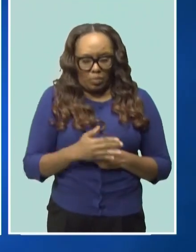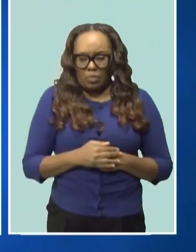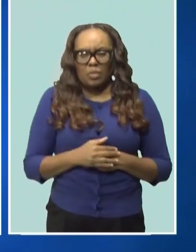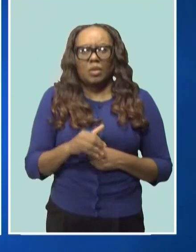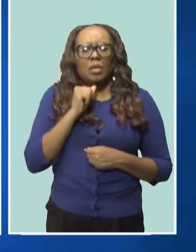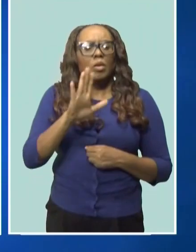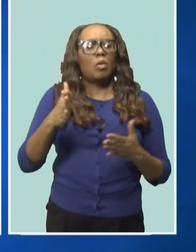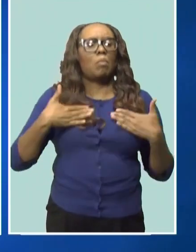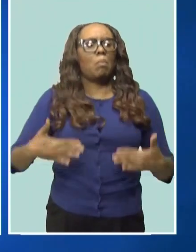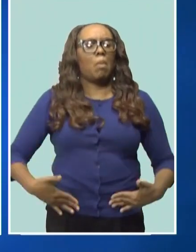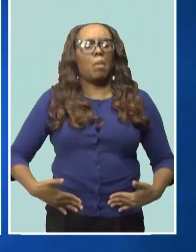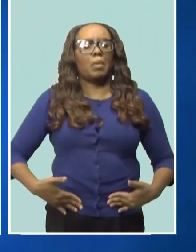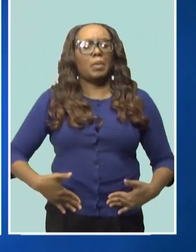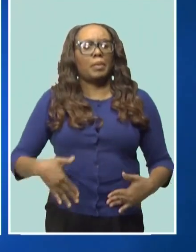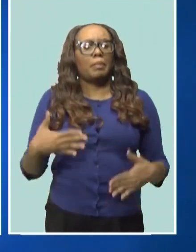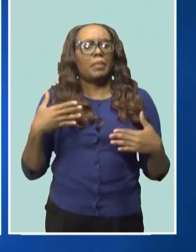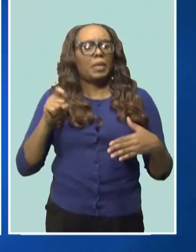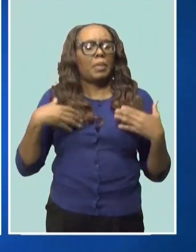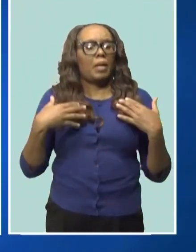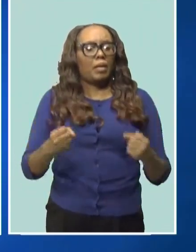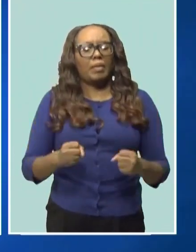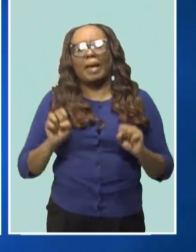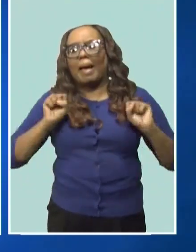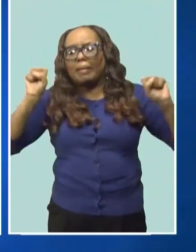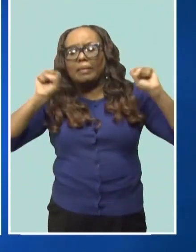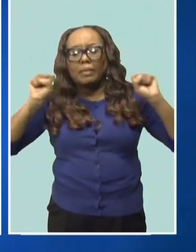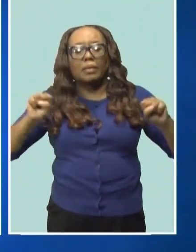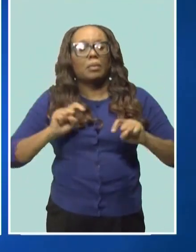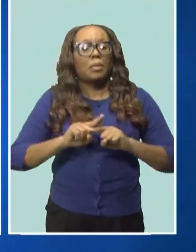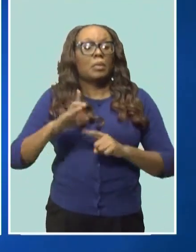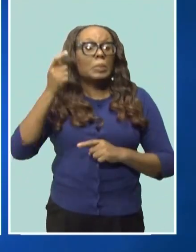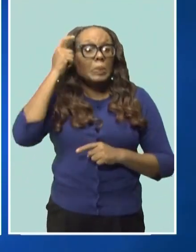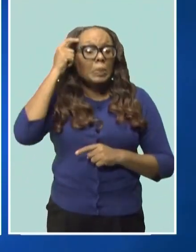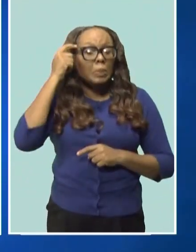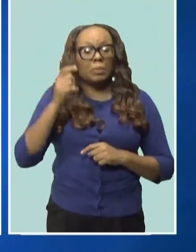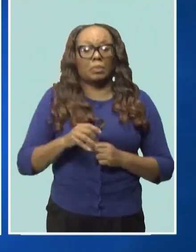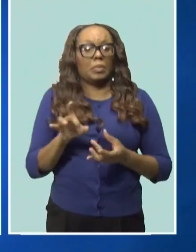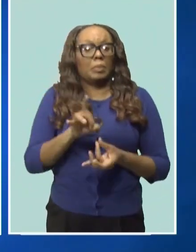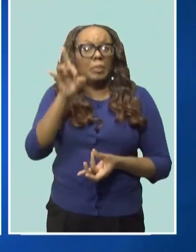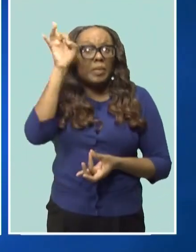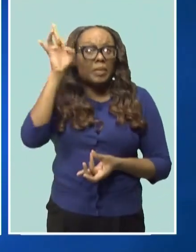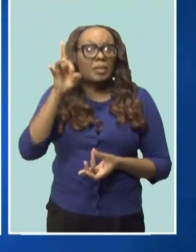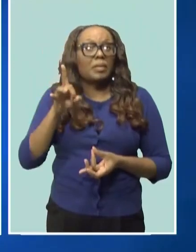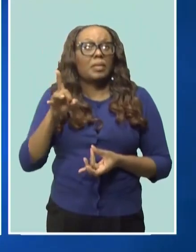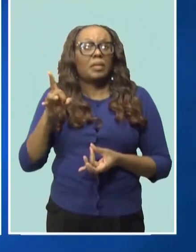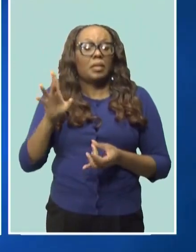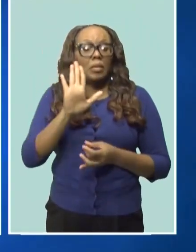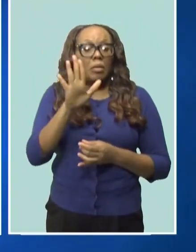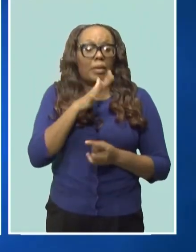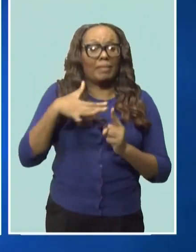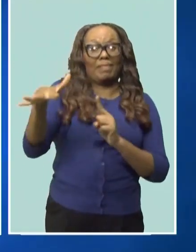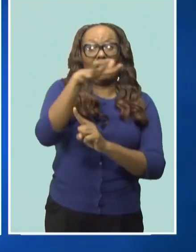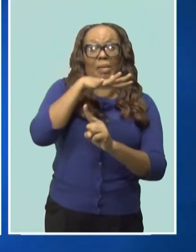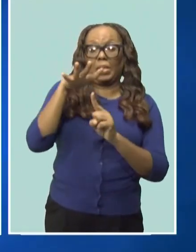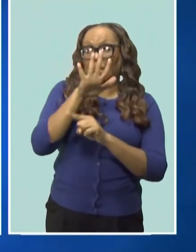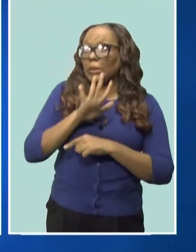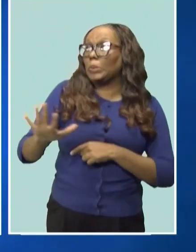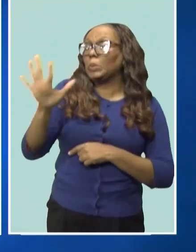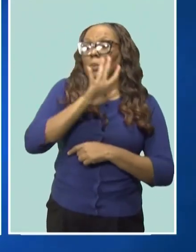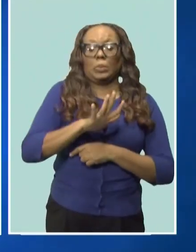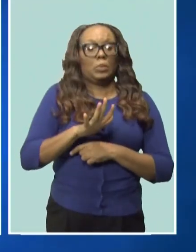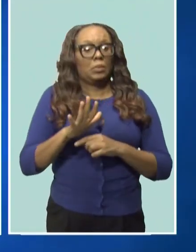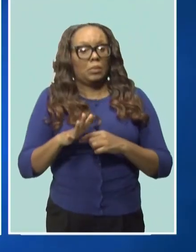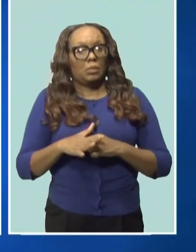your physical health, it's not just the exercise, it's also your mental, it's your spiritual, it's your environment, how you keep your environment